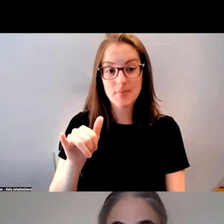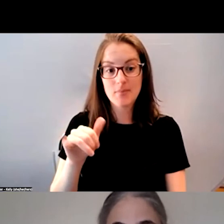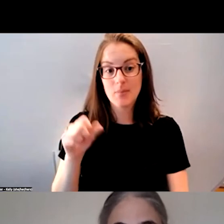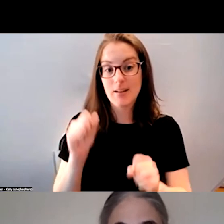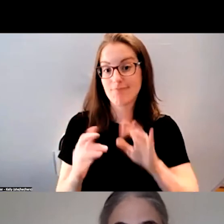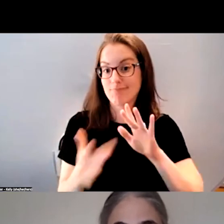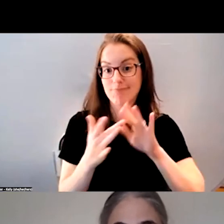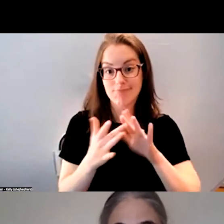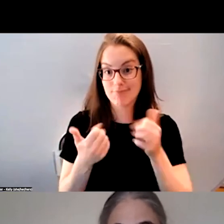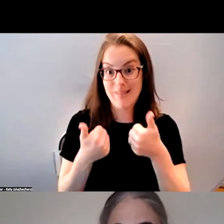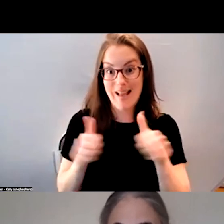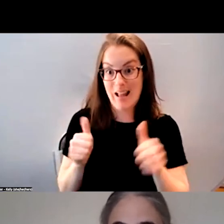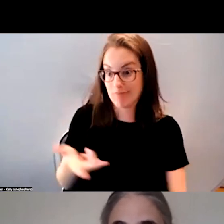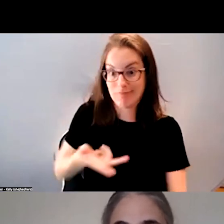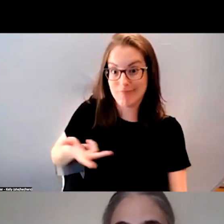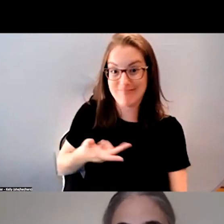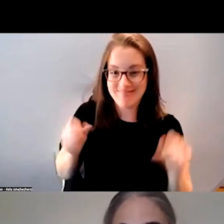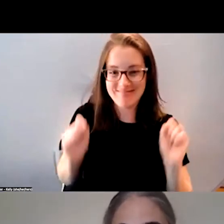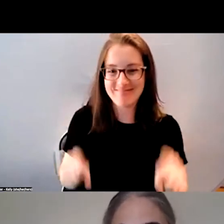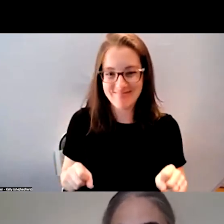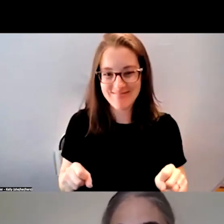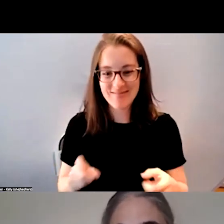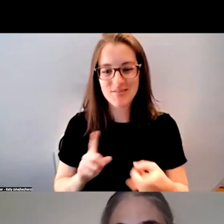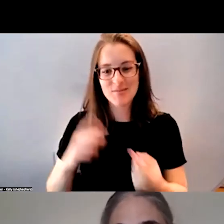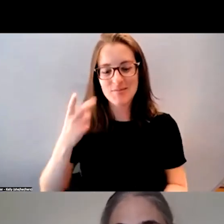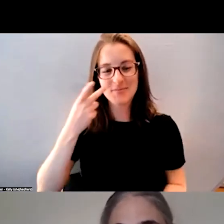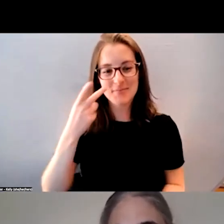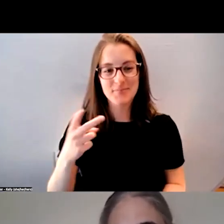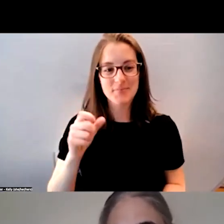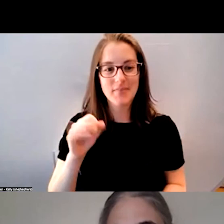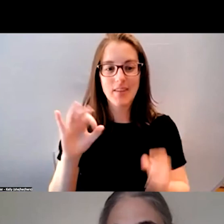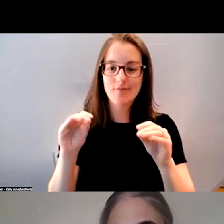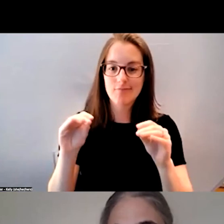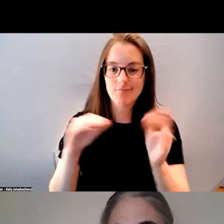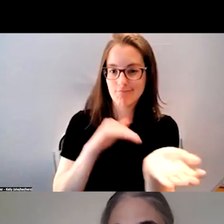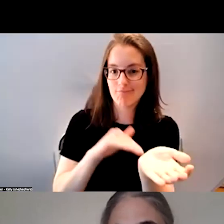to virtually any of us to see if a provider